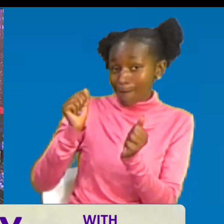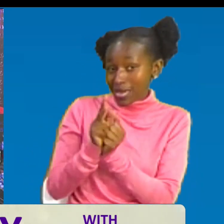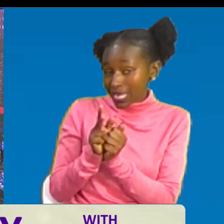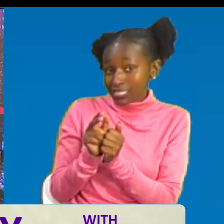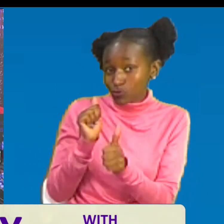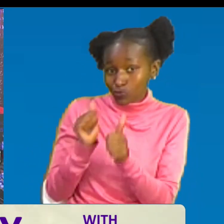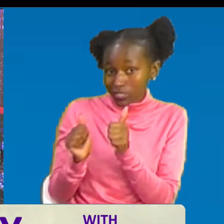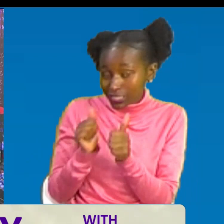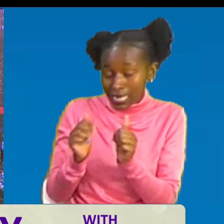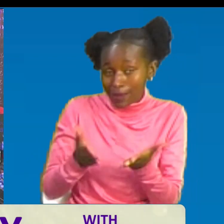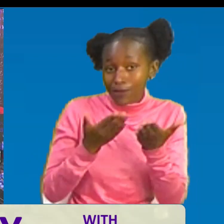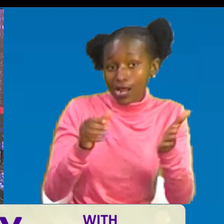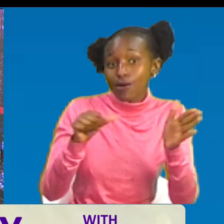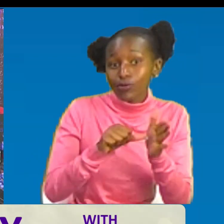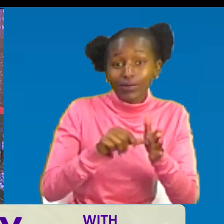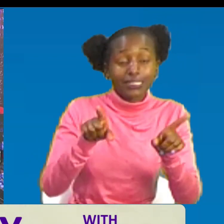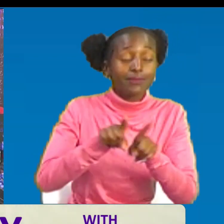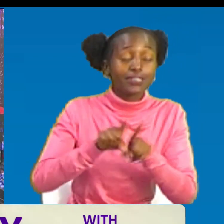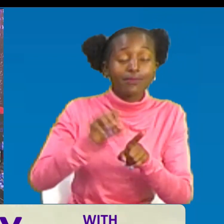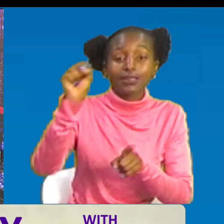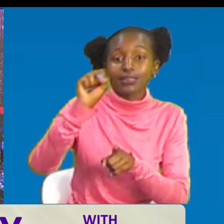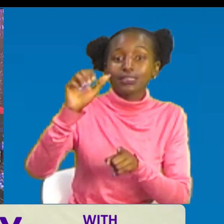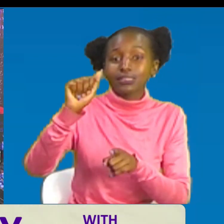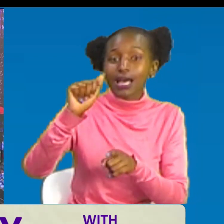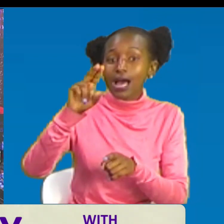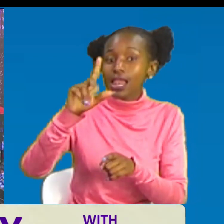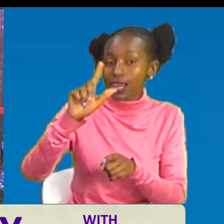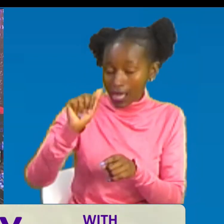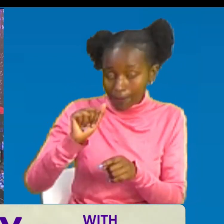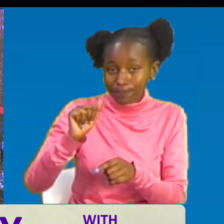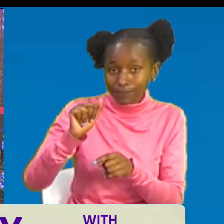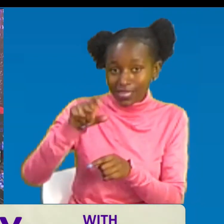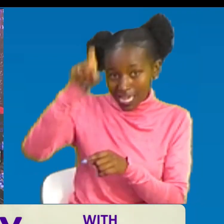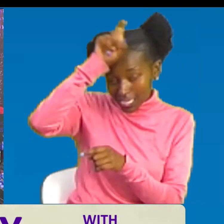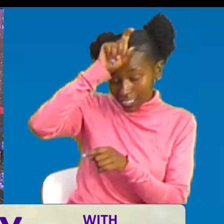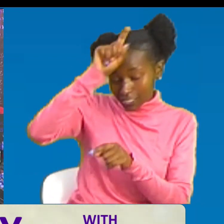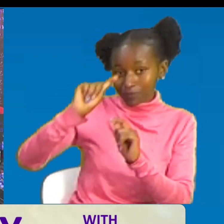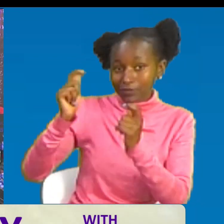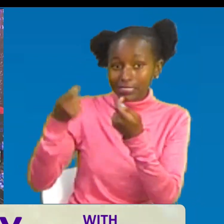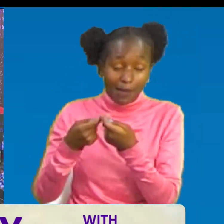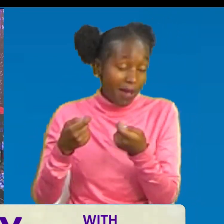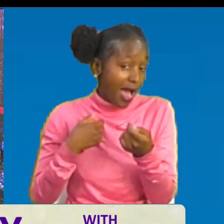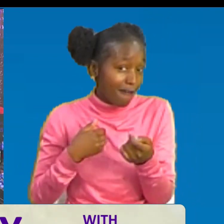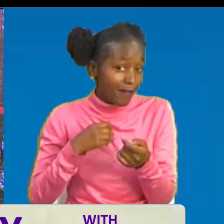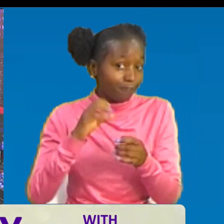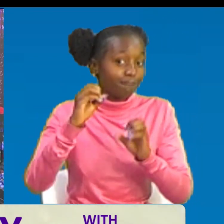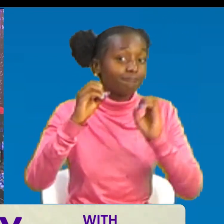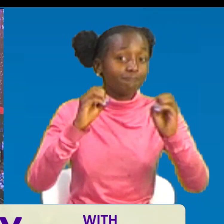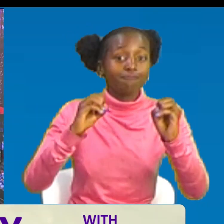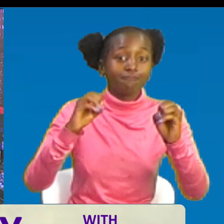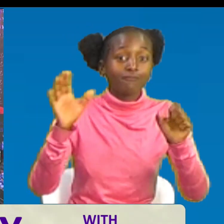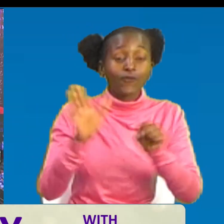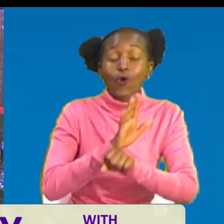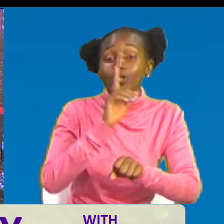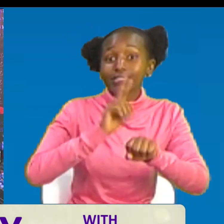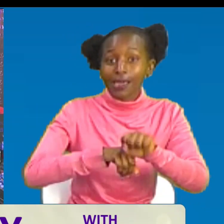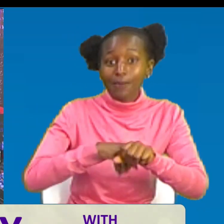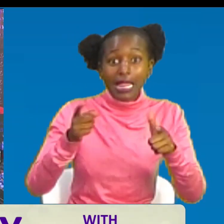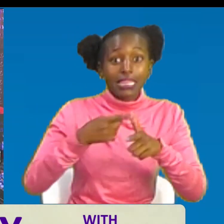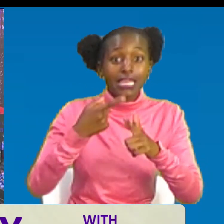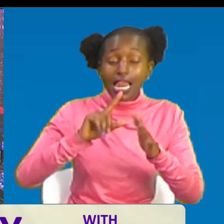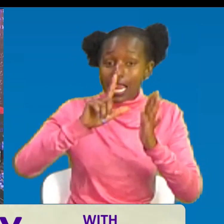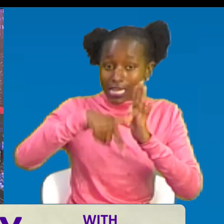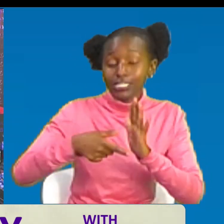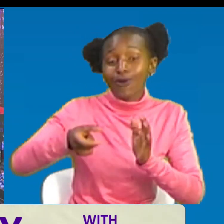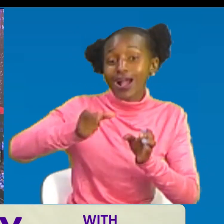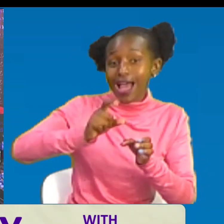former teammate Mohamed Salah's side, that is Egypt. The game went to a 0-0, a full-time minute. Then ended up, being